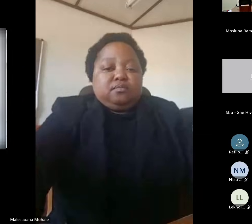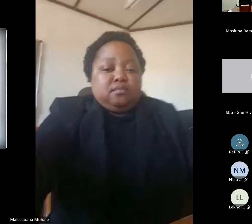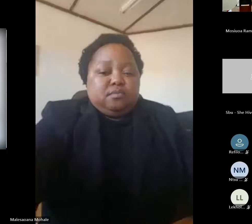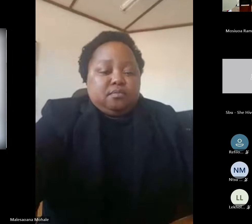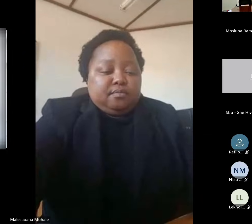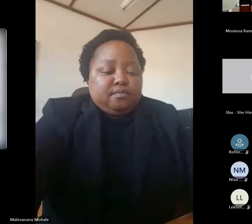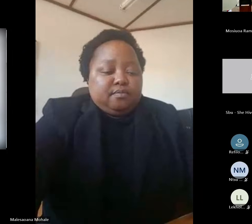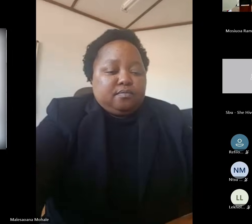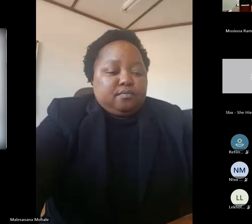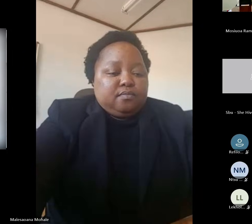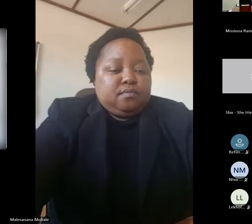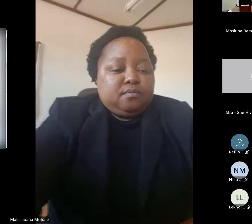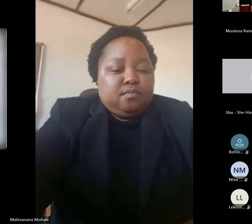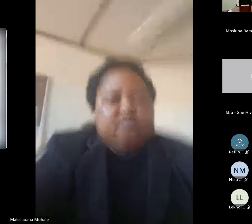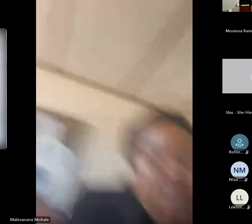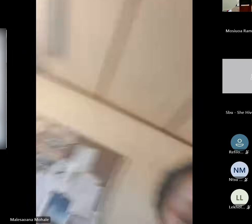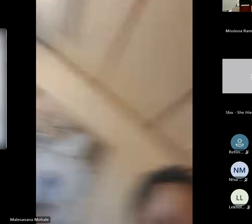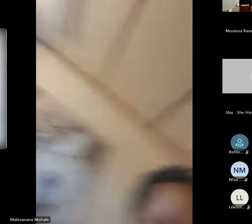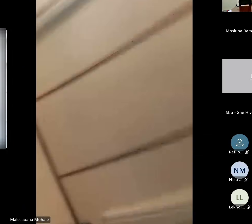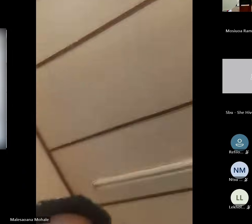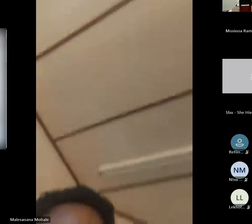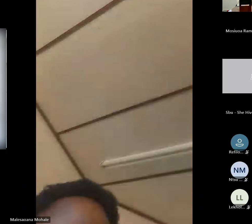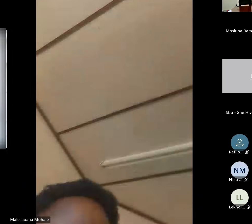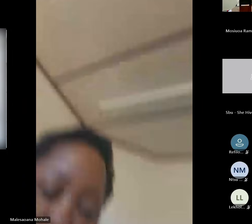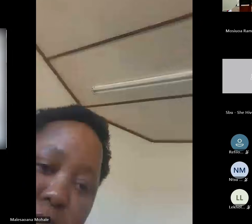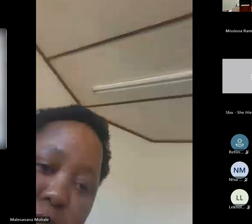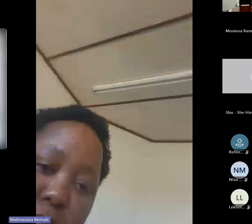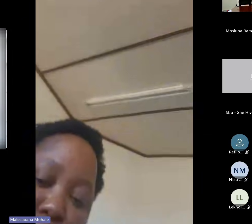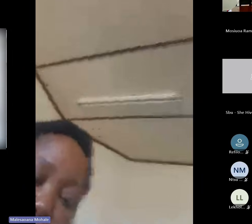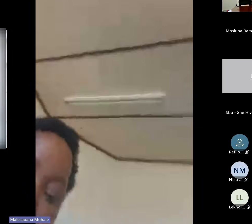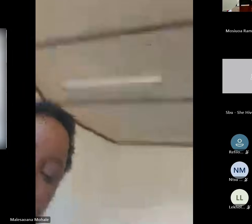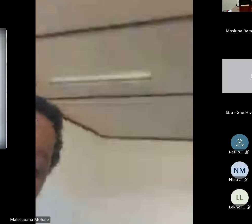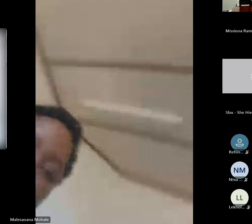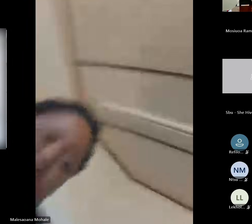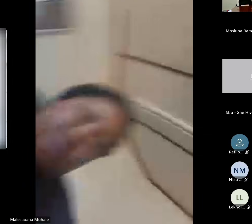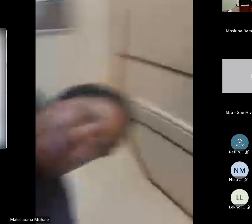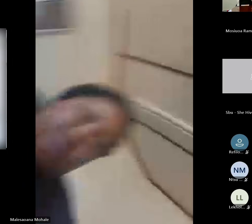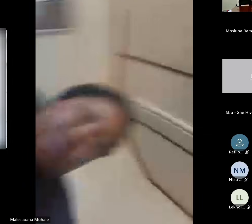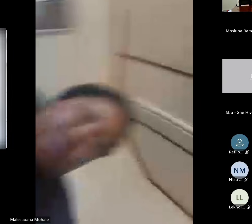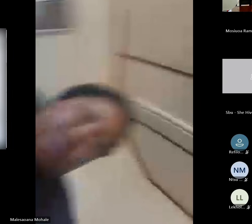Yes, I'm happy to take that question. I think